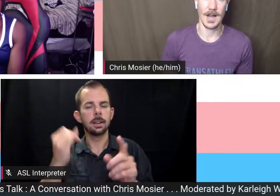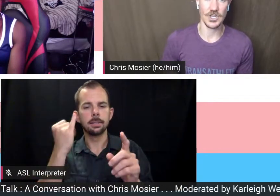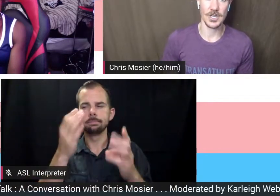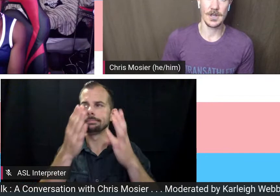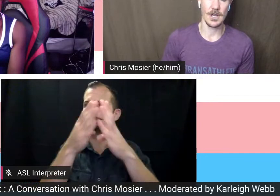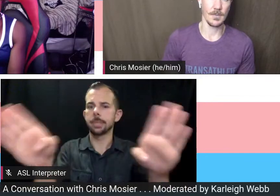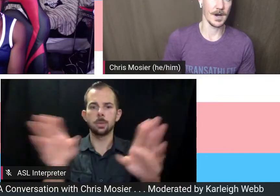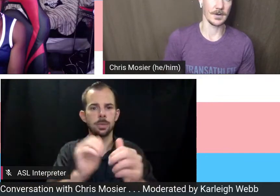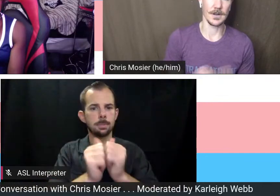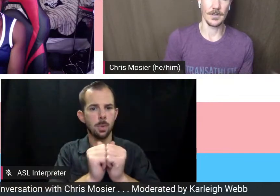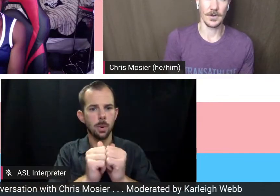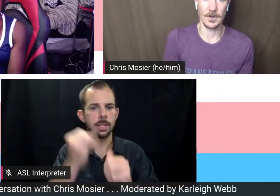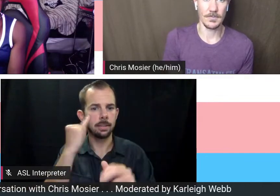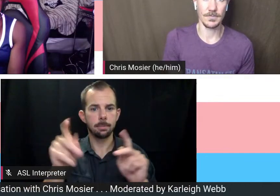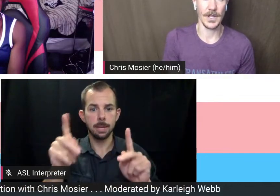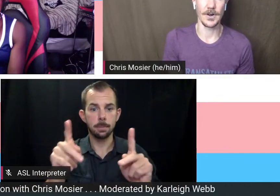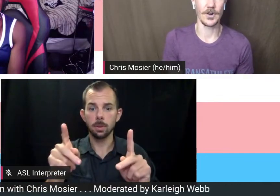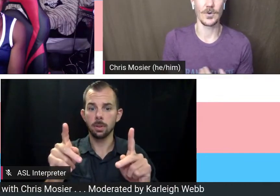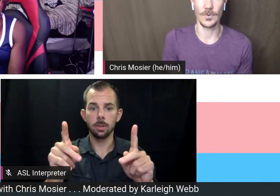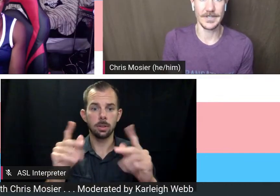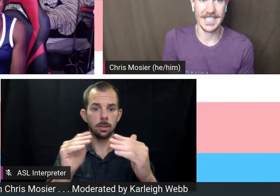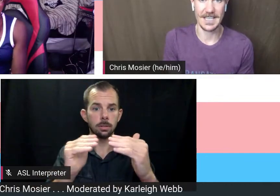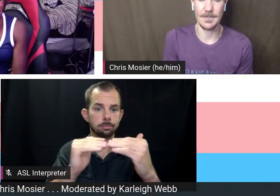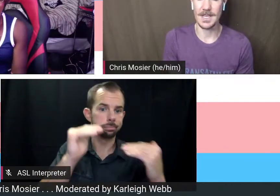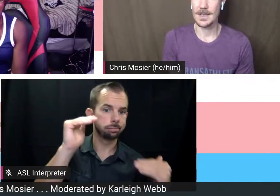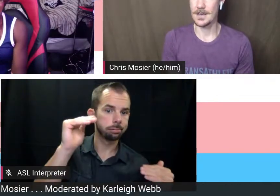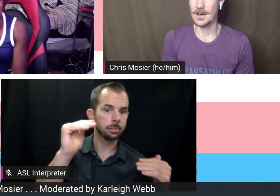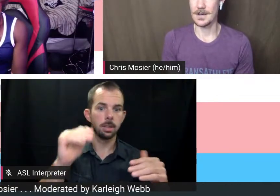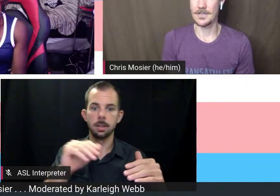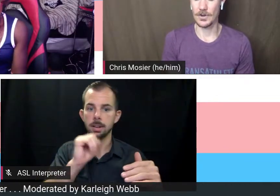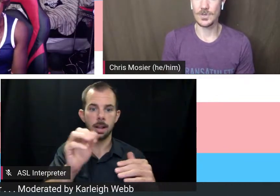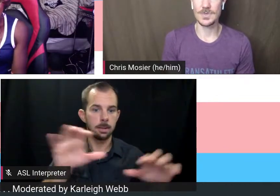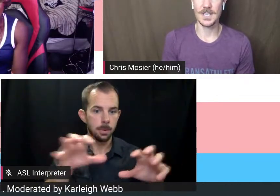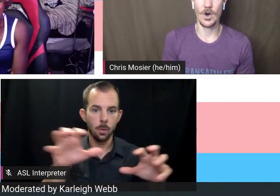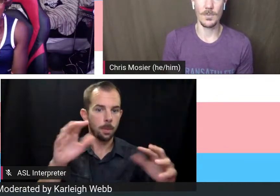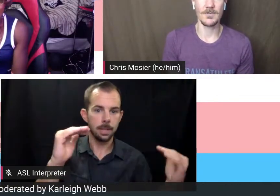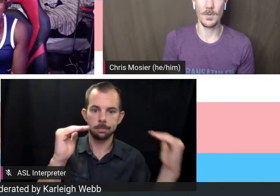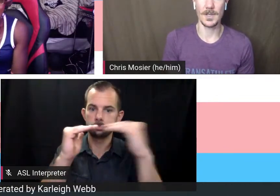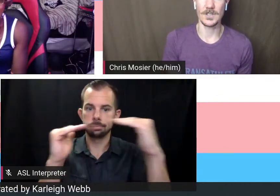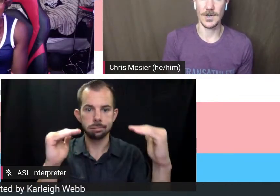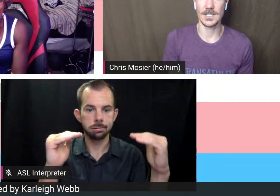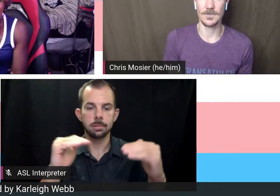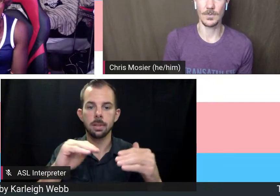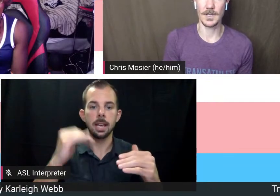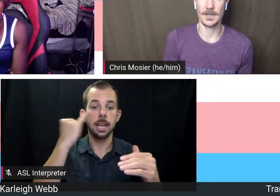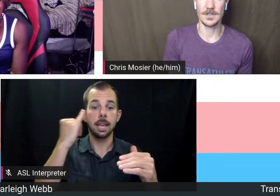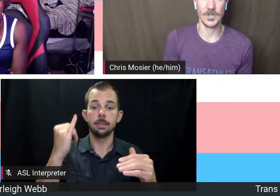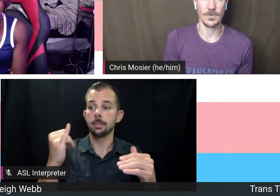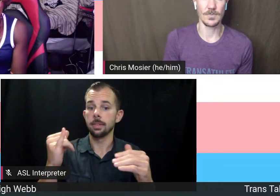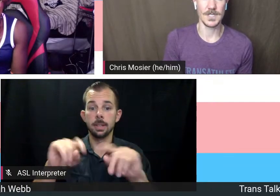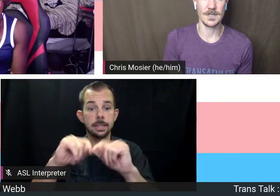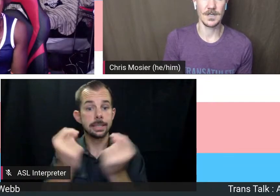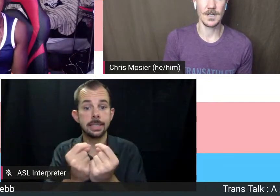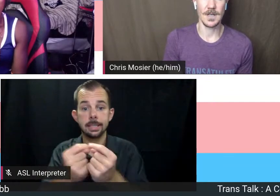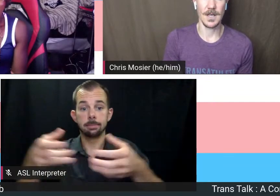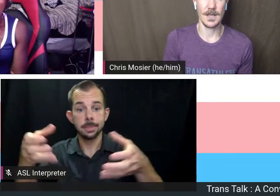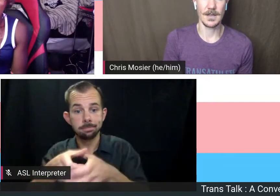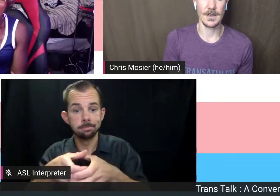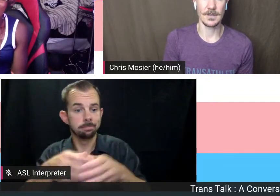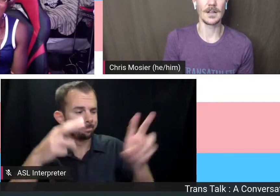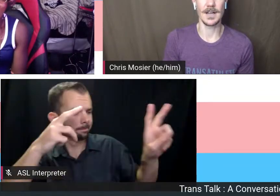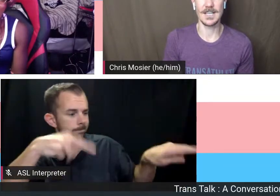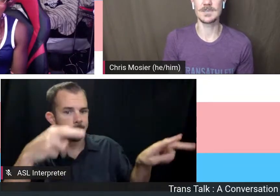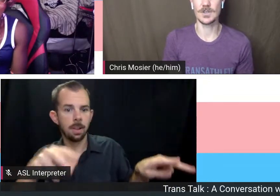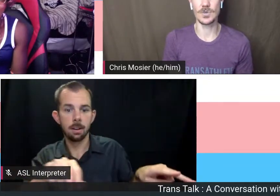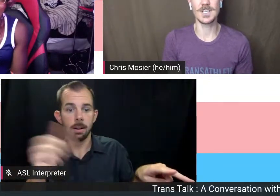talking trash about another player or team, they're using homophobic and transphobic terms.